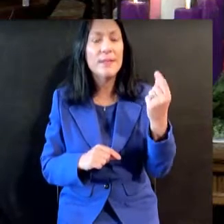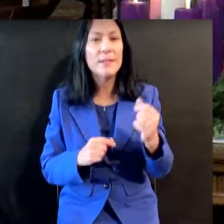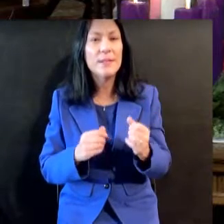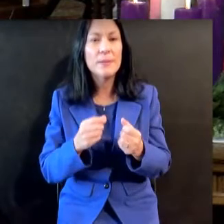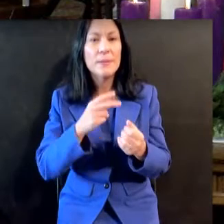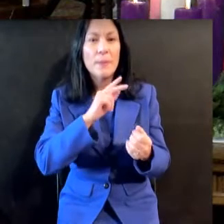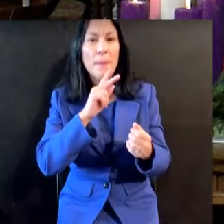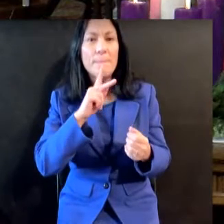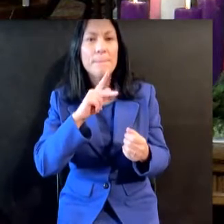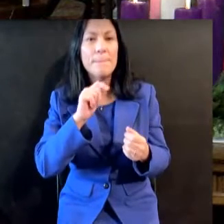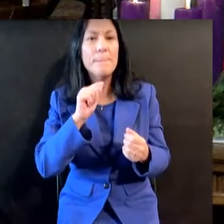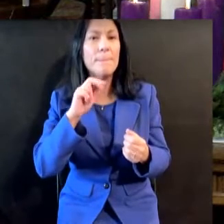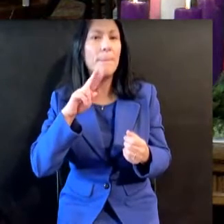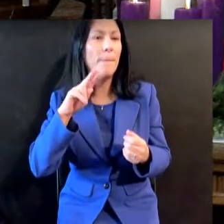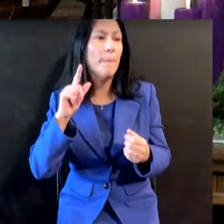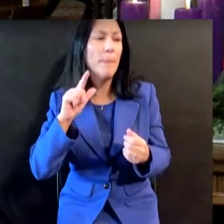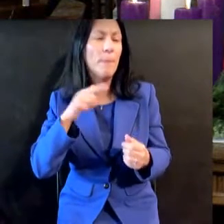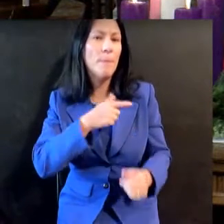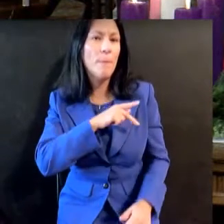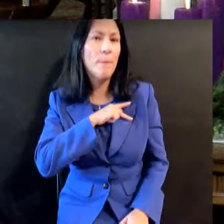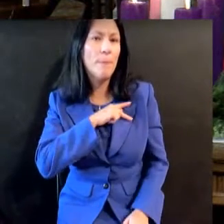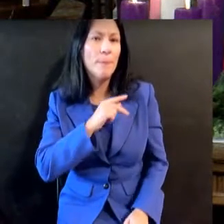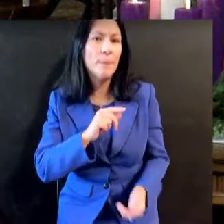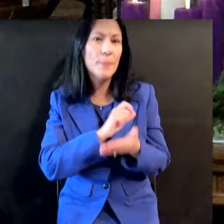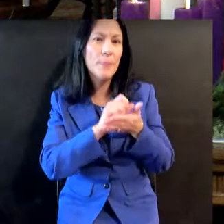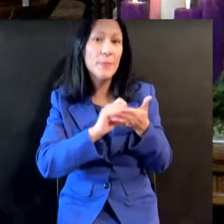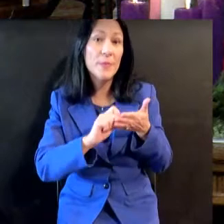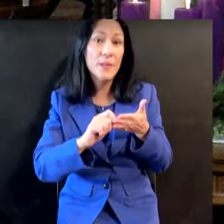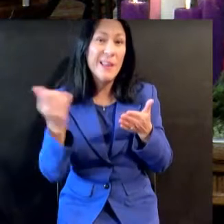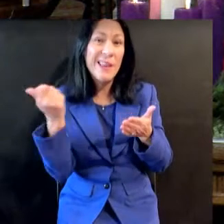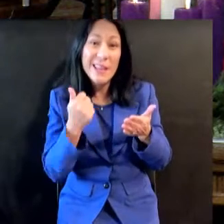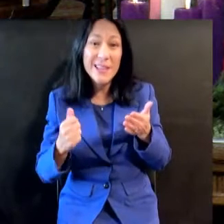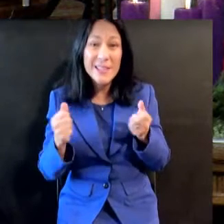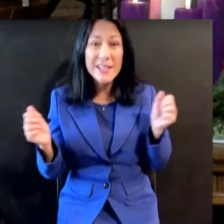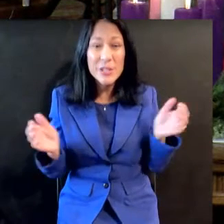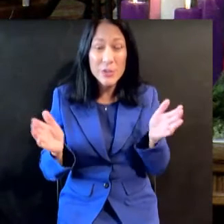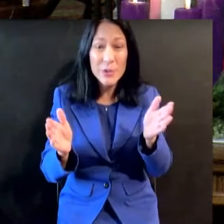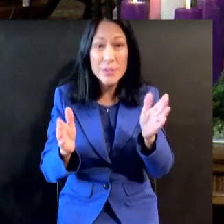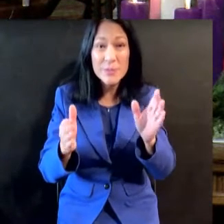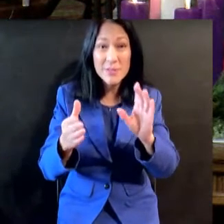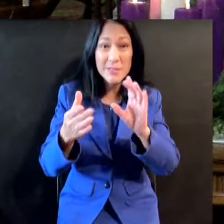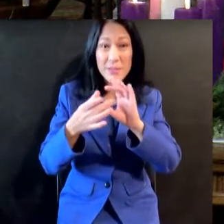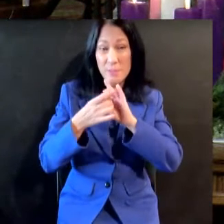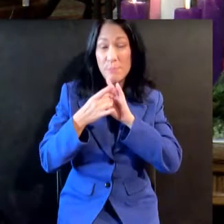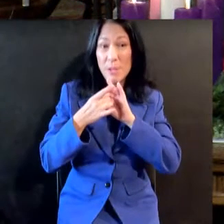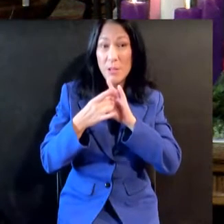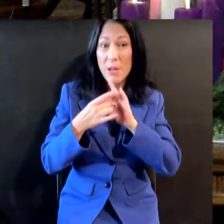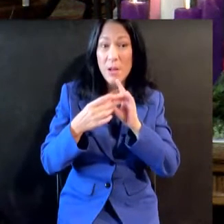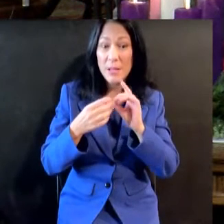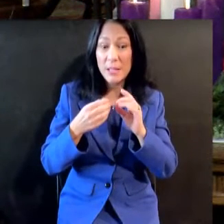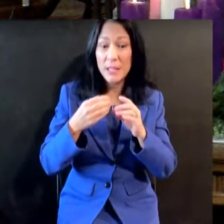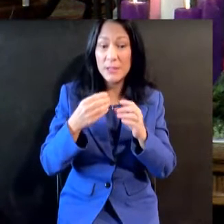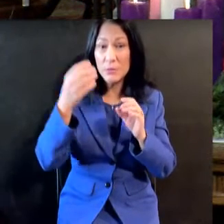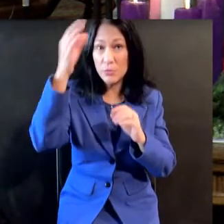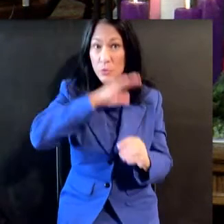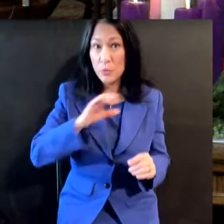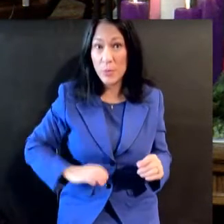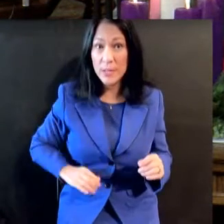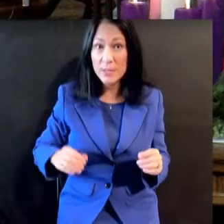Paul writes, "Is there any encouragement from belonging to Christ? Any comfort from his